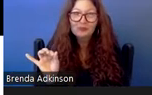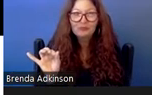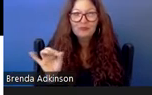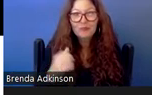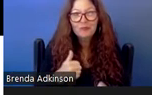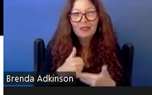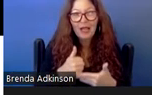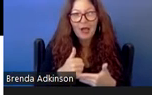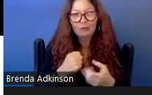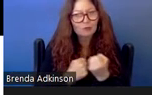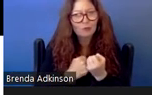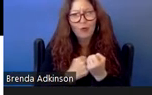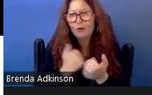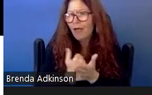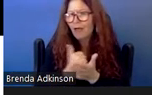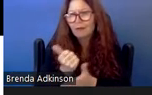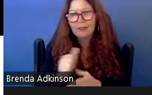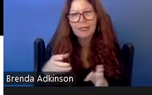support in any way we can.